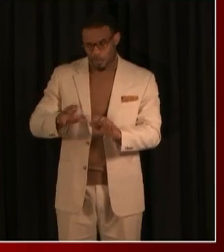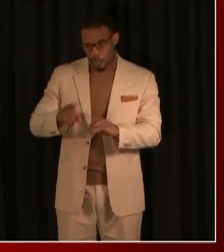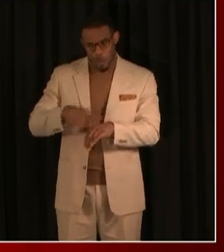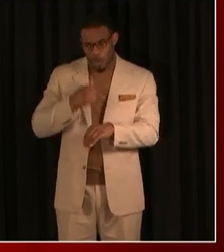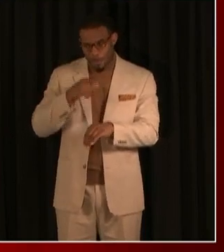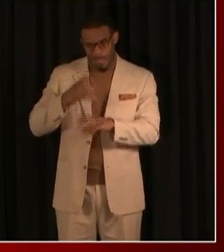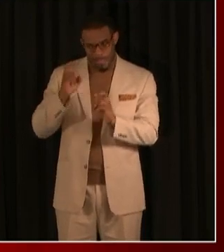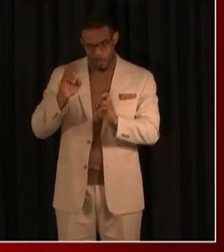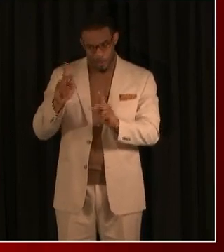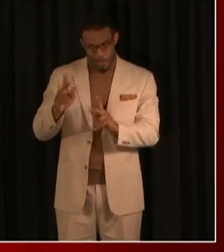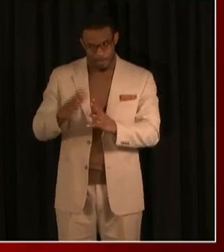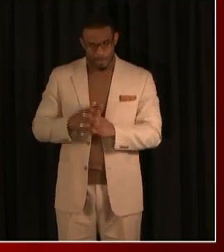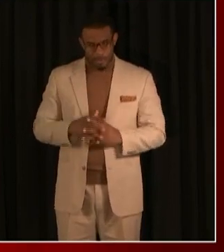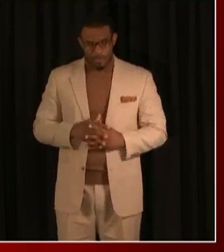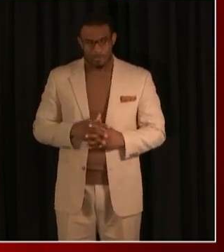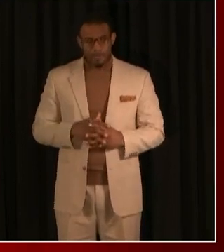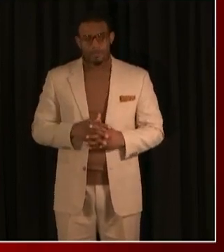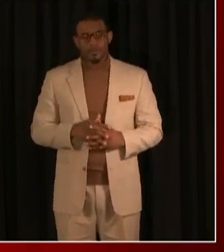should no longer be an issue.